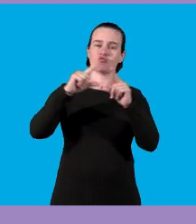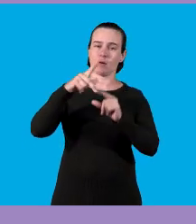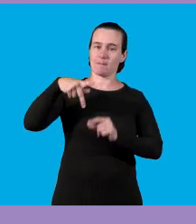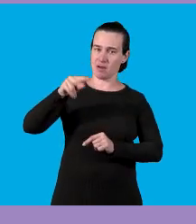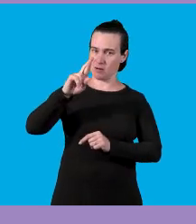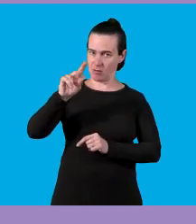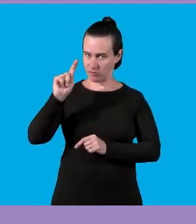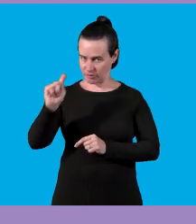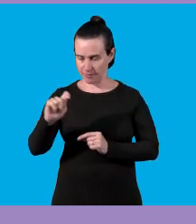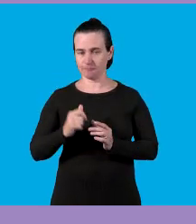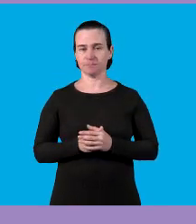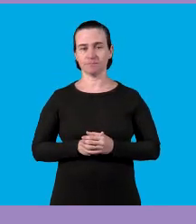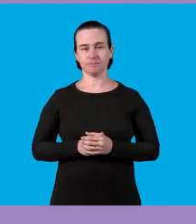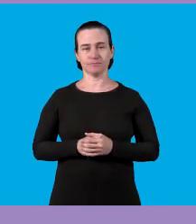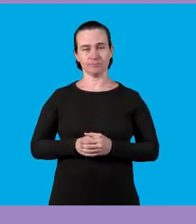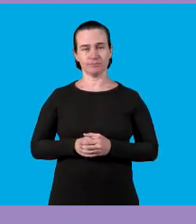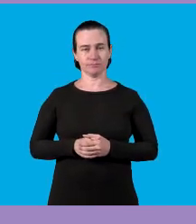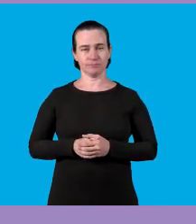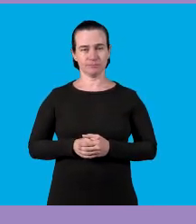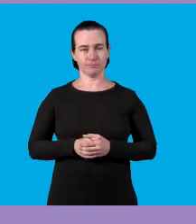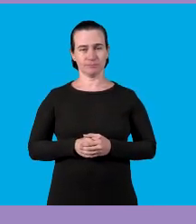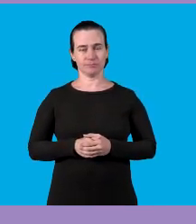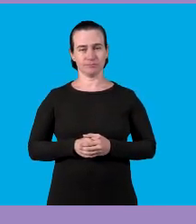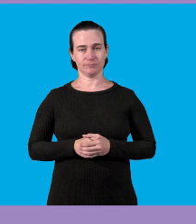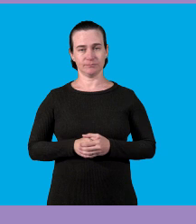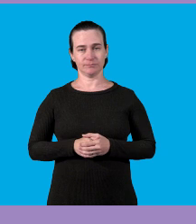QRS is similar to triangle